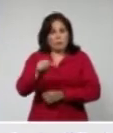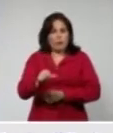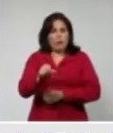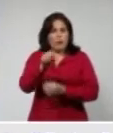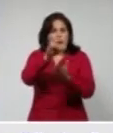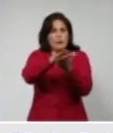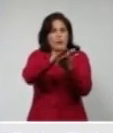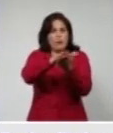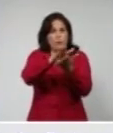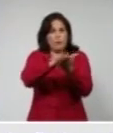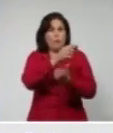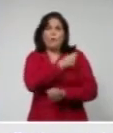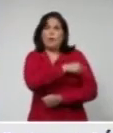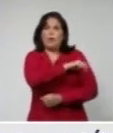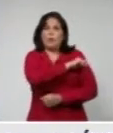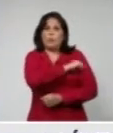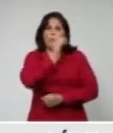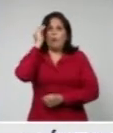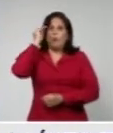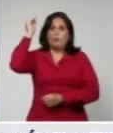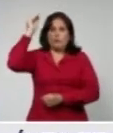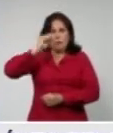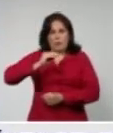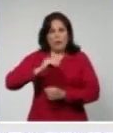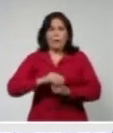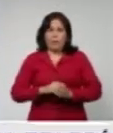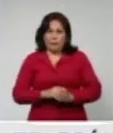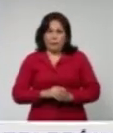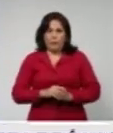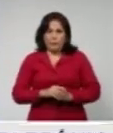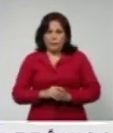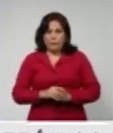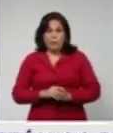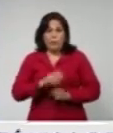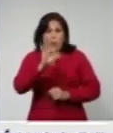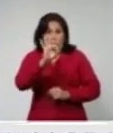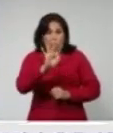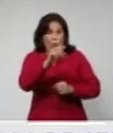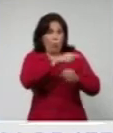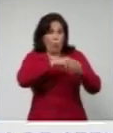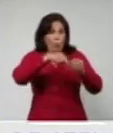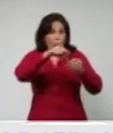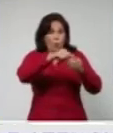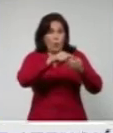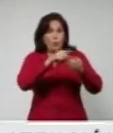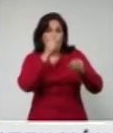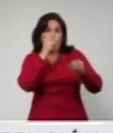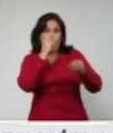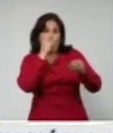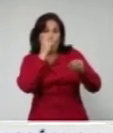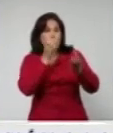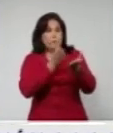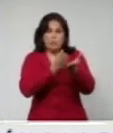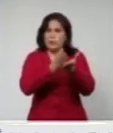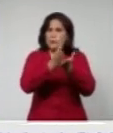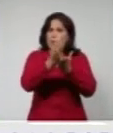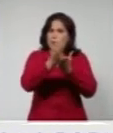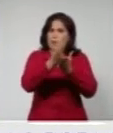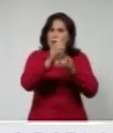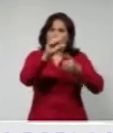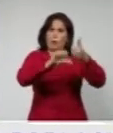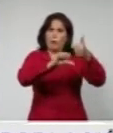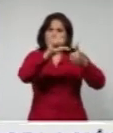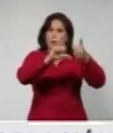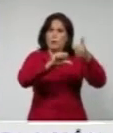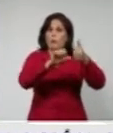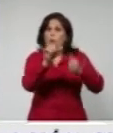of the confirmed cases contracted the virus abroad, meaning that imported cases remain